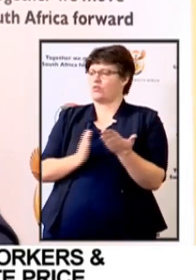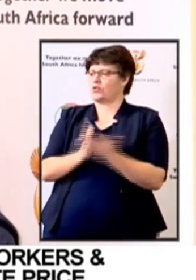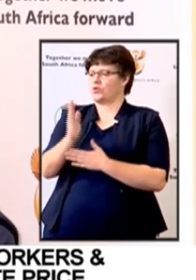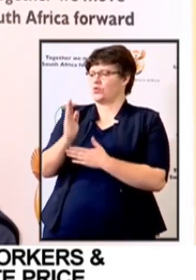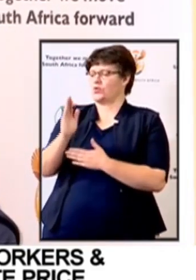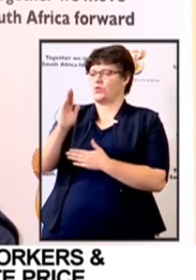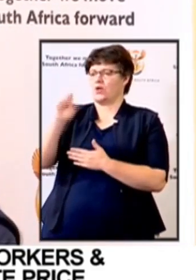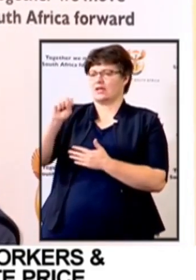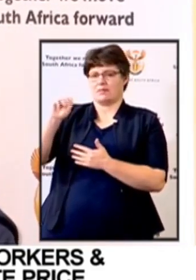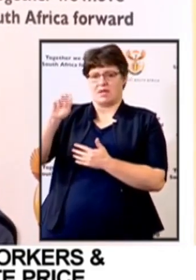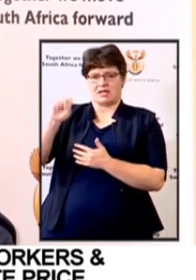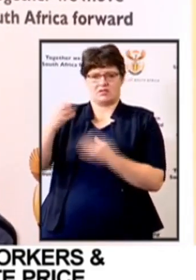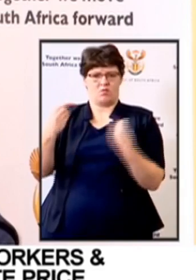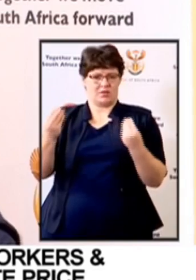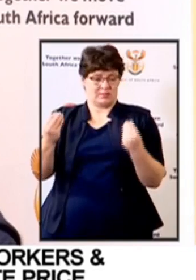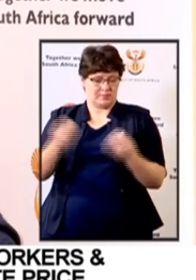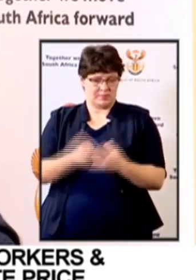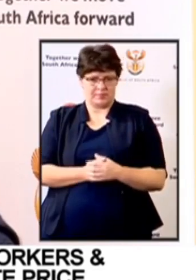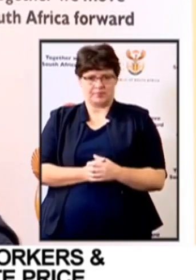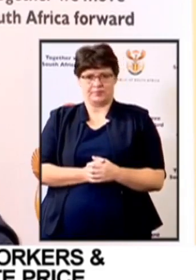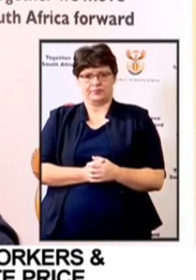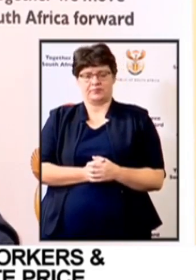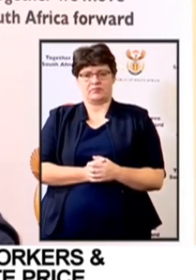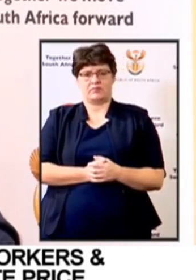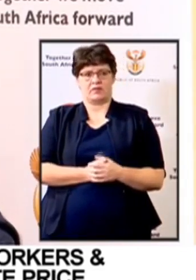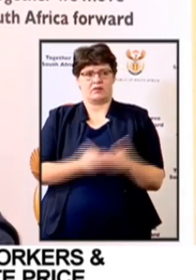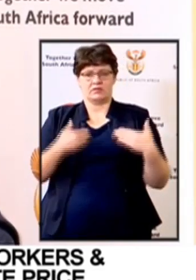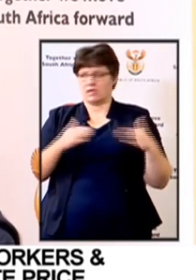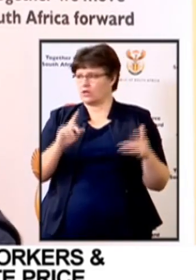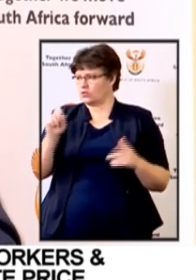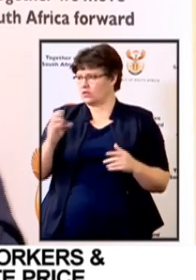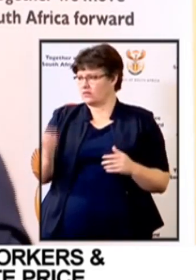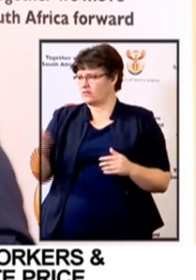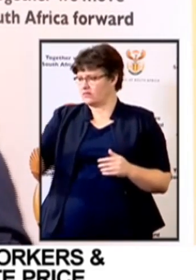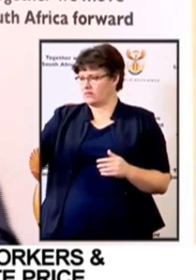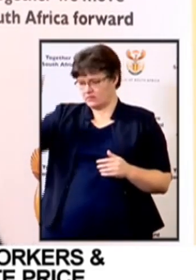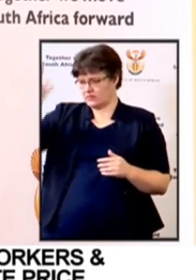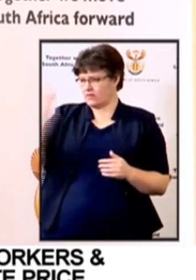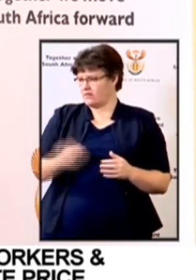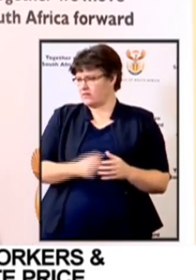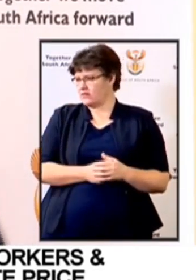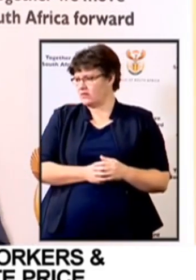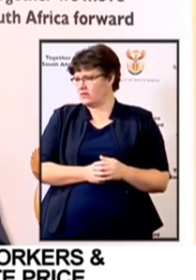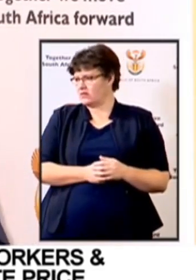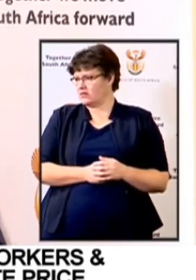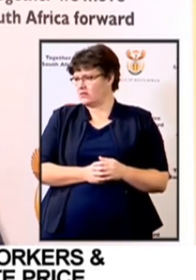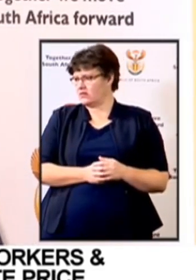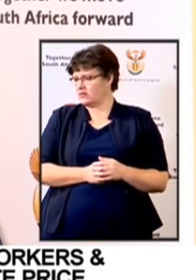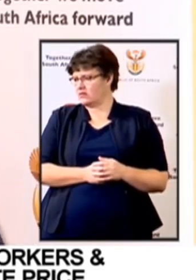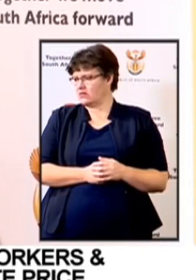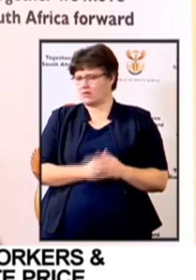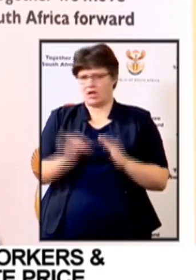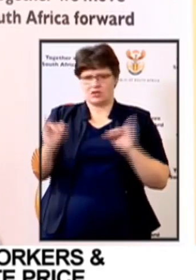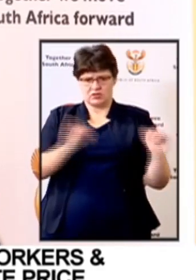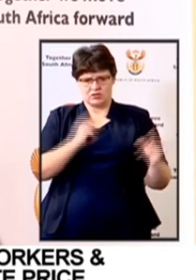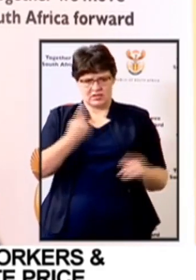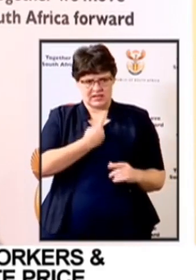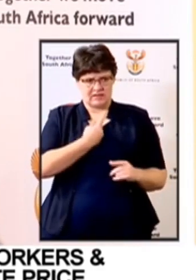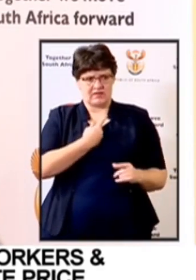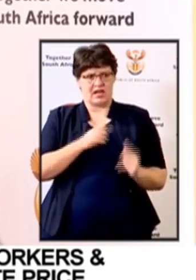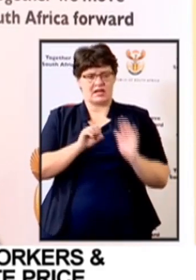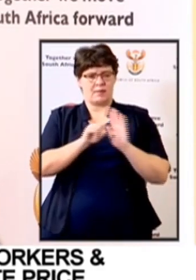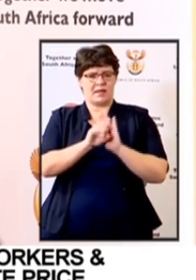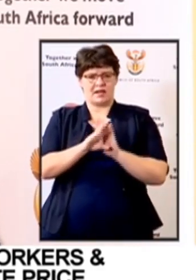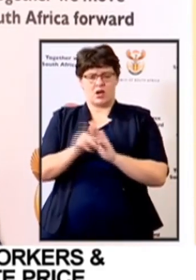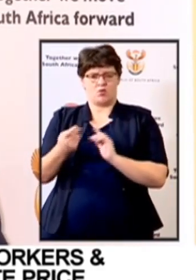SMS. Let's start. Do we have any questions? Please introduce yourself and the media house